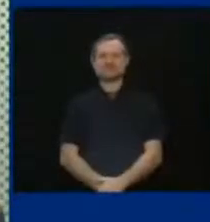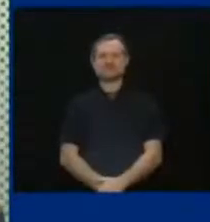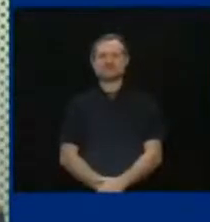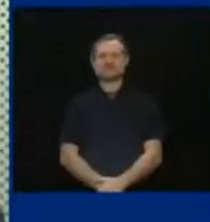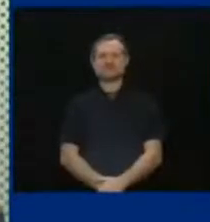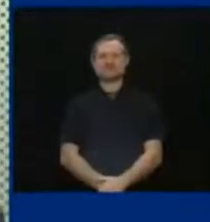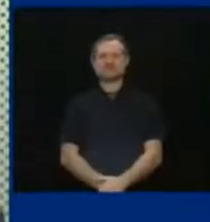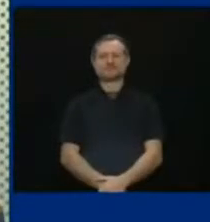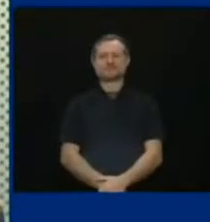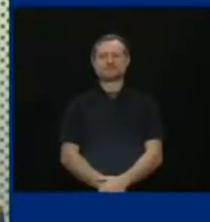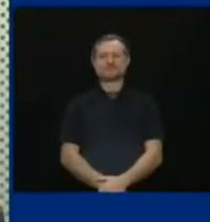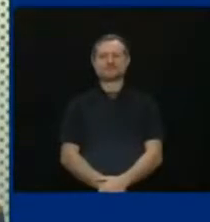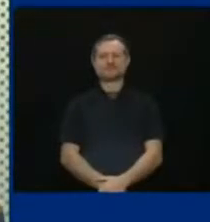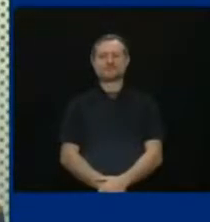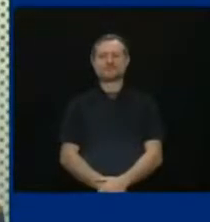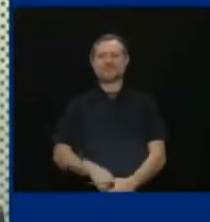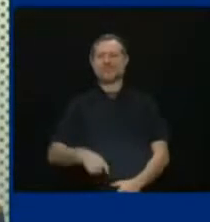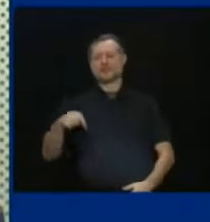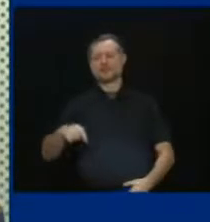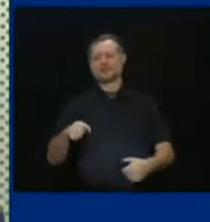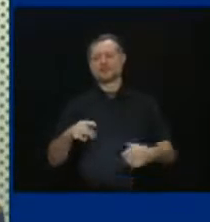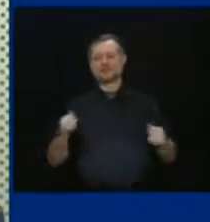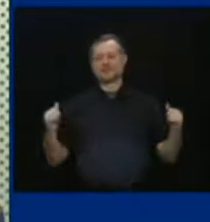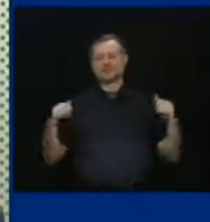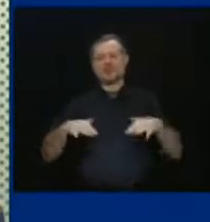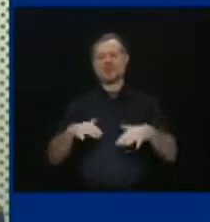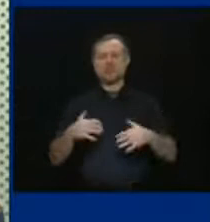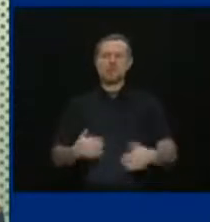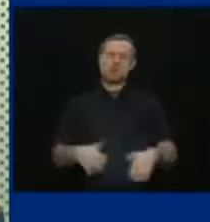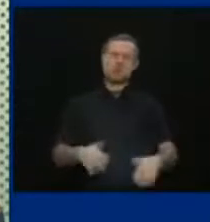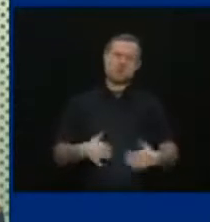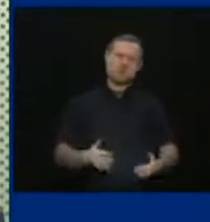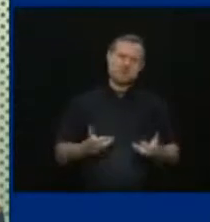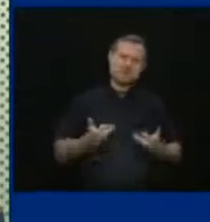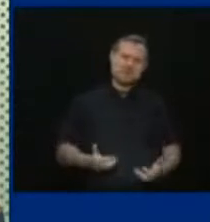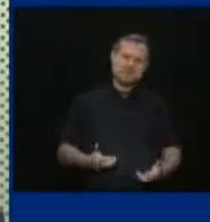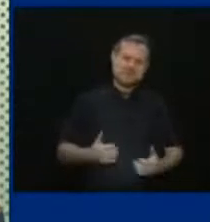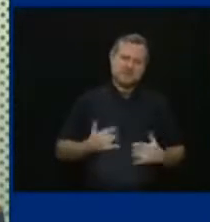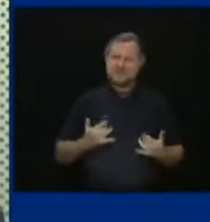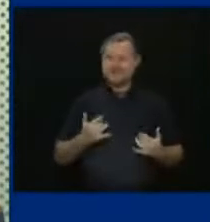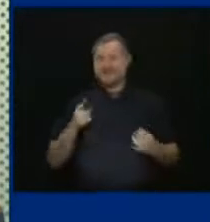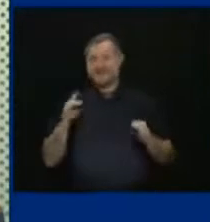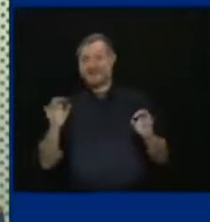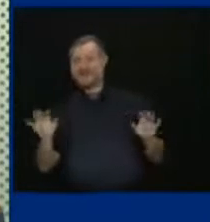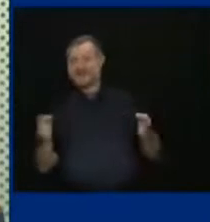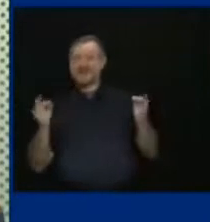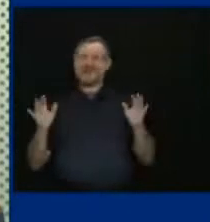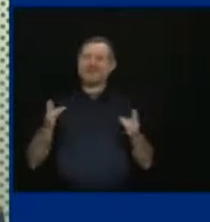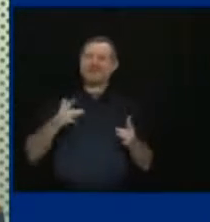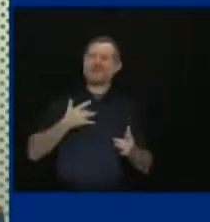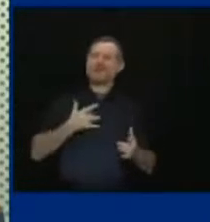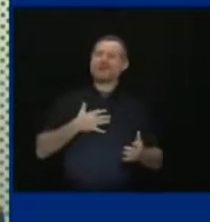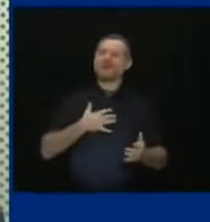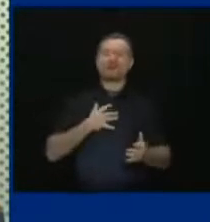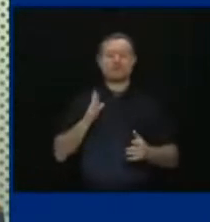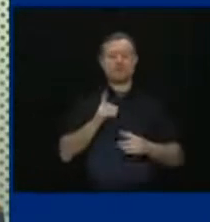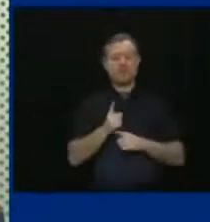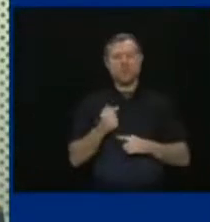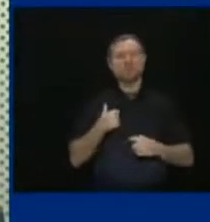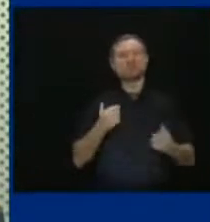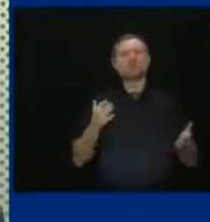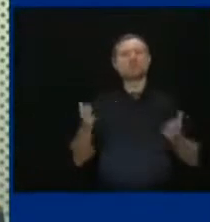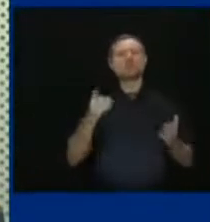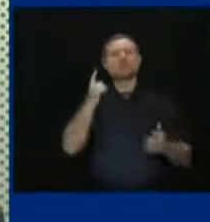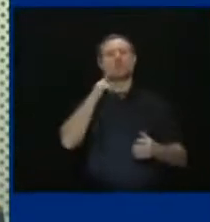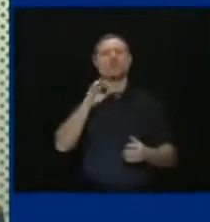pretty heavy event. If I can Okay. lighten the tone just Tell us for a a joke. moment, Mm. I've served with 9 governors now.